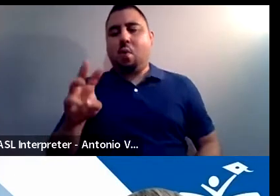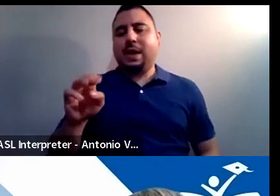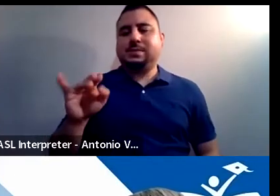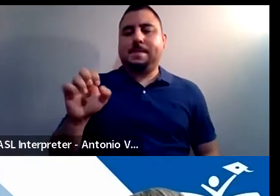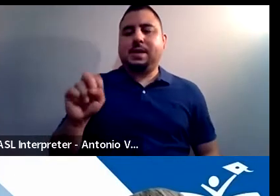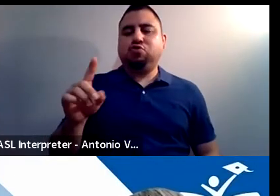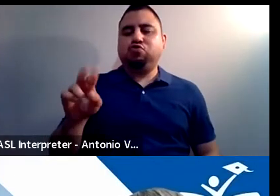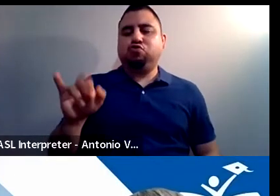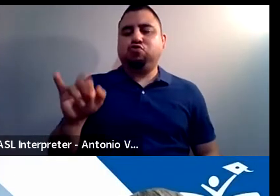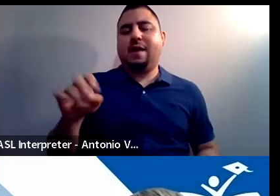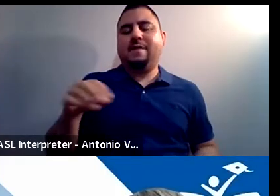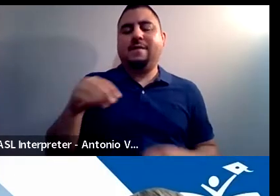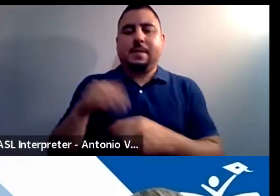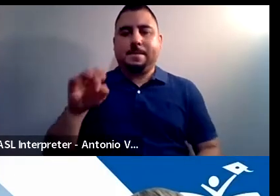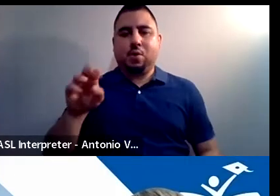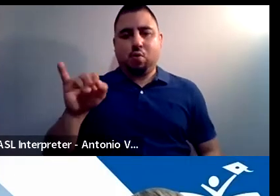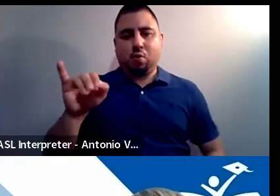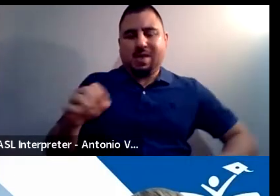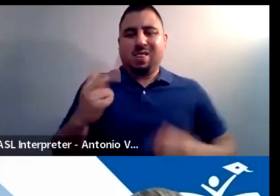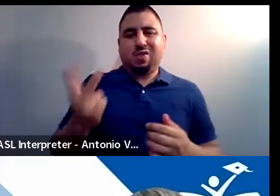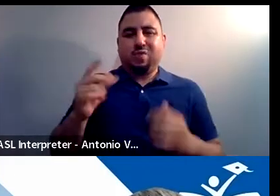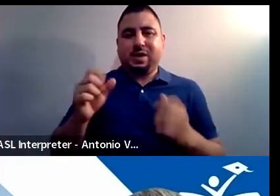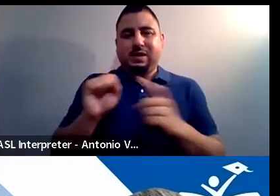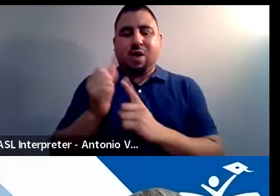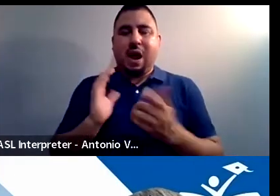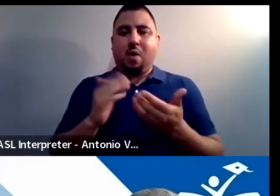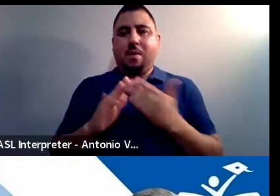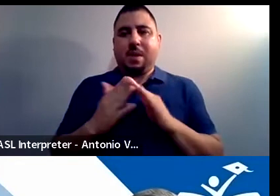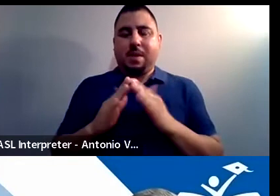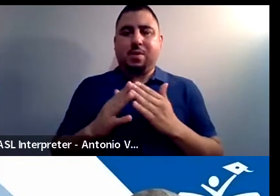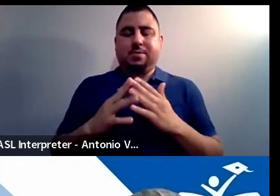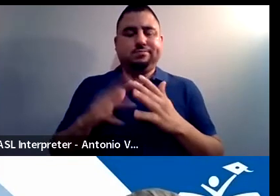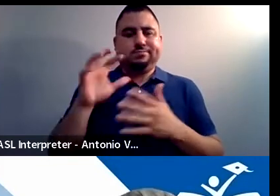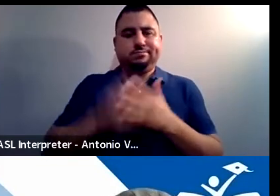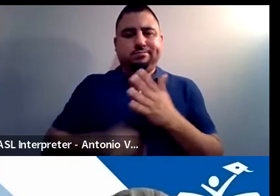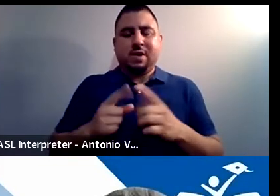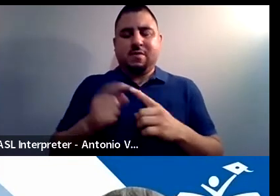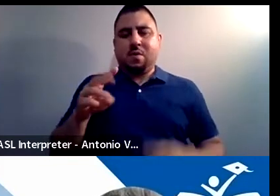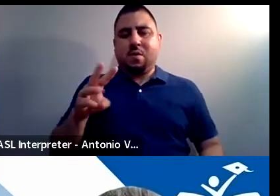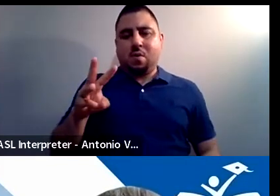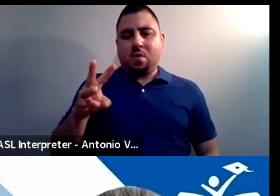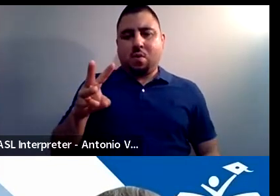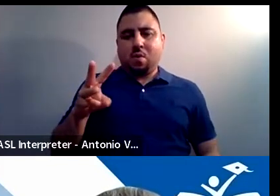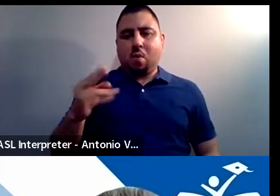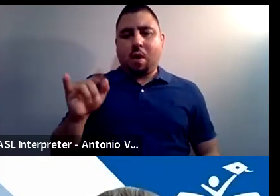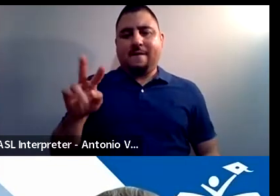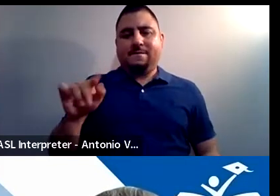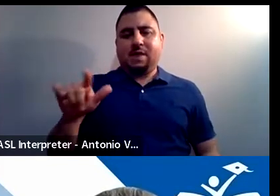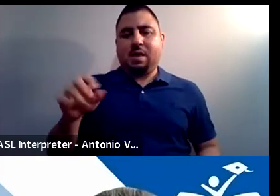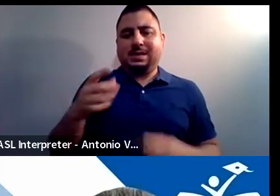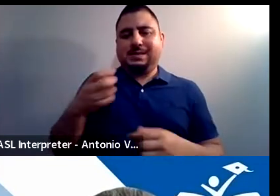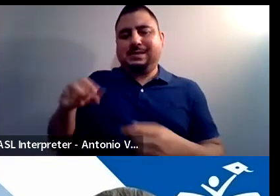neighborhood of Bowie. Under all three proposed scenarios, our tiny neighborhood will be sliced away from the Whitehall Elementary District and sent to Rockledge